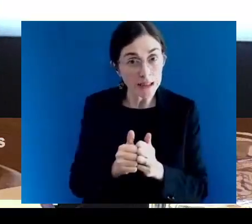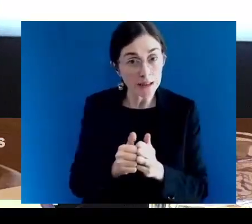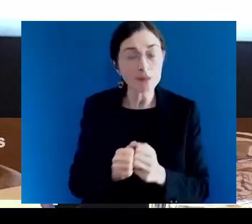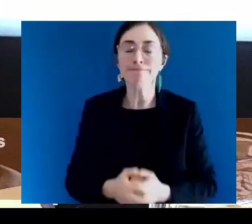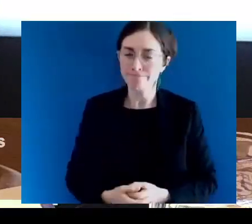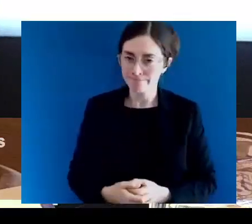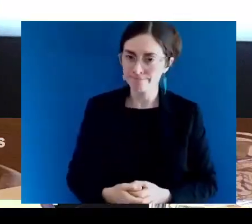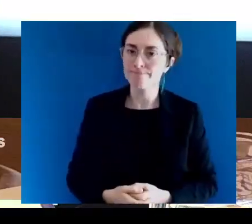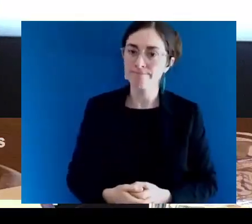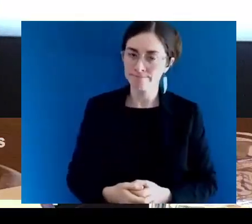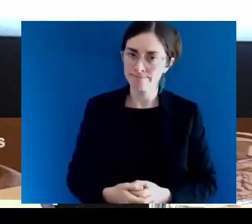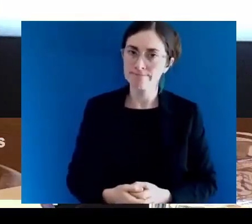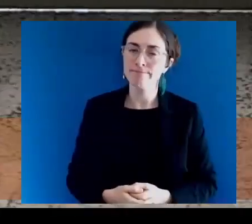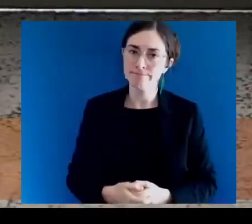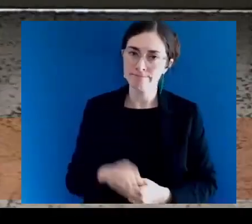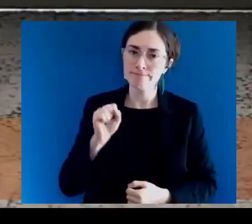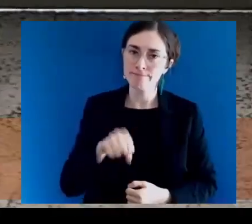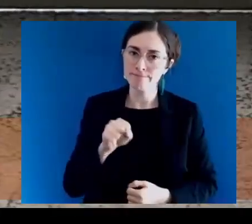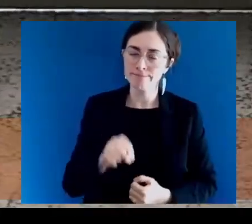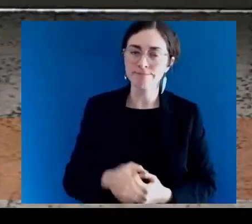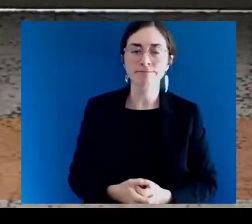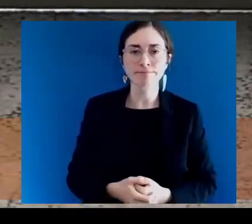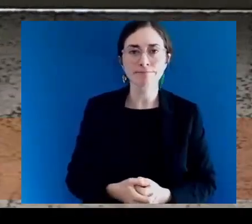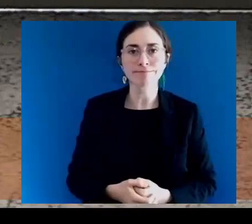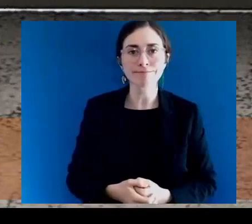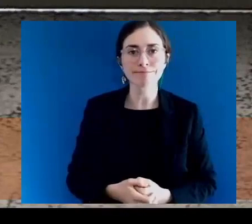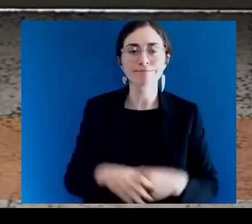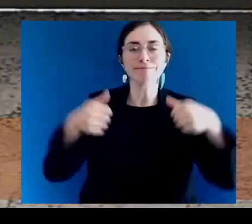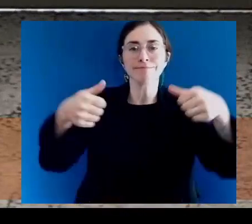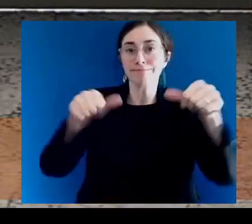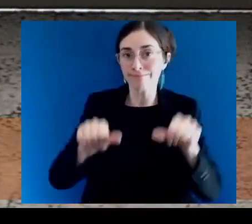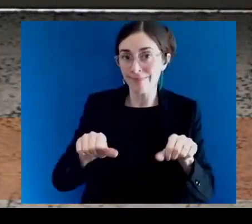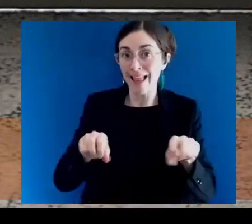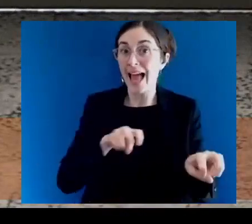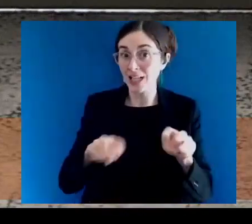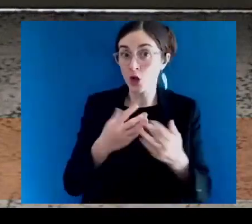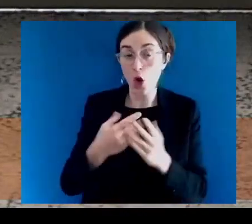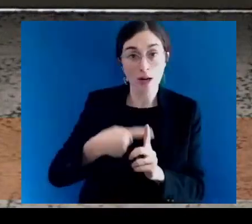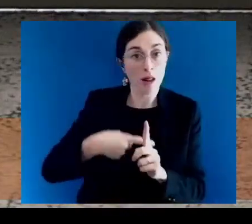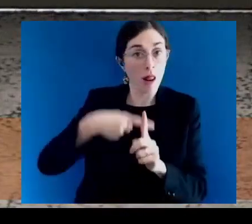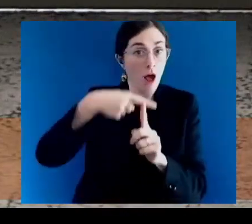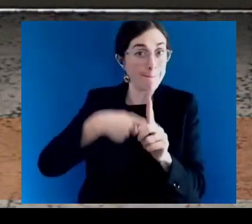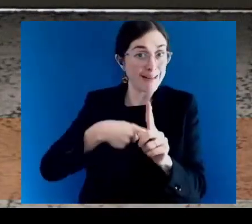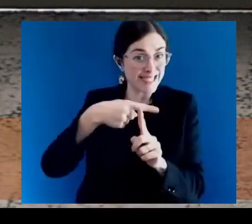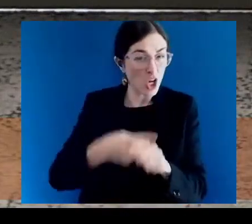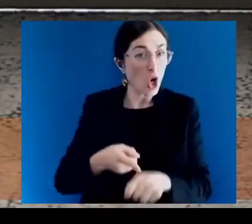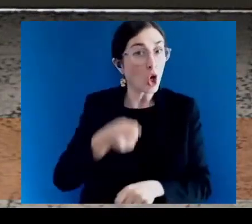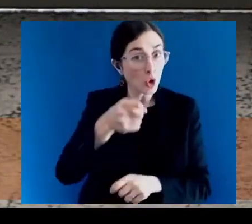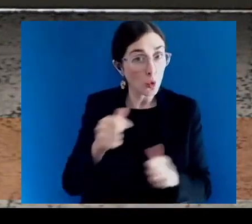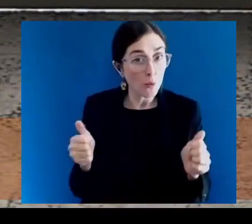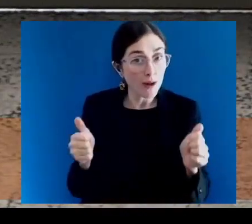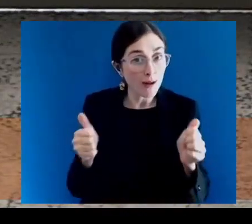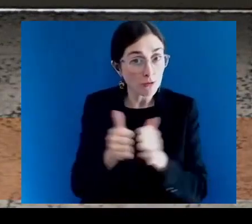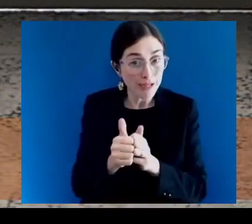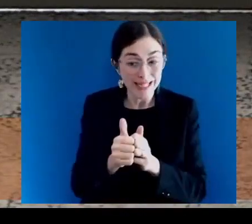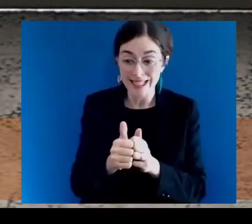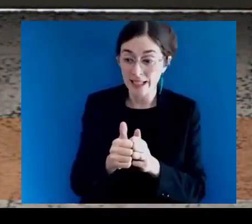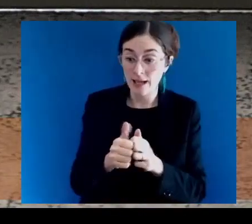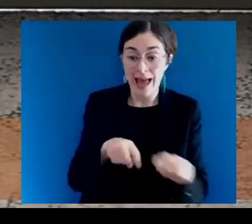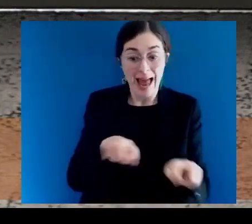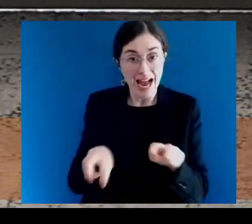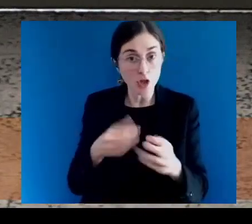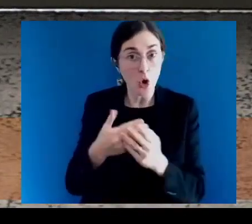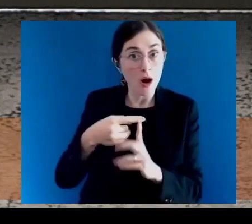do. Now, turning to action on climate, you would agree, Minister, that climate change will likely have